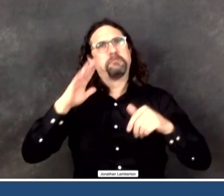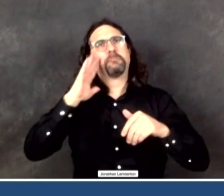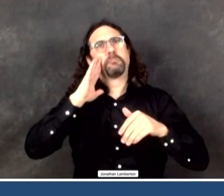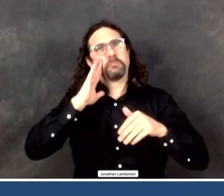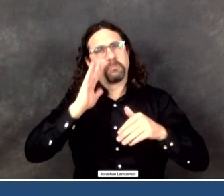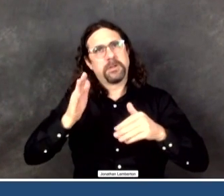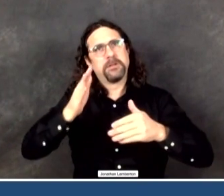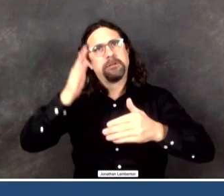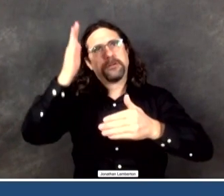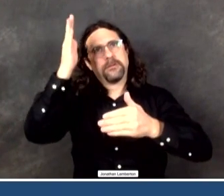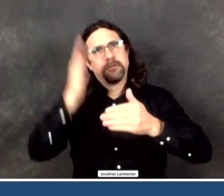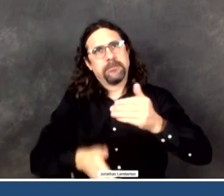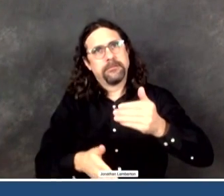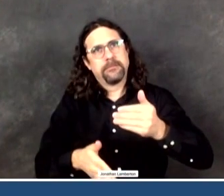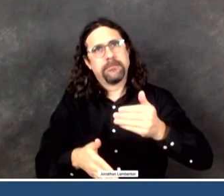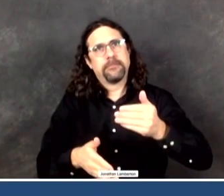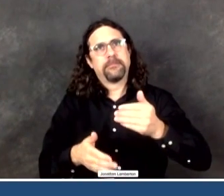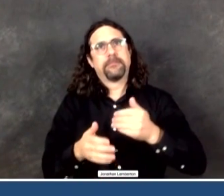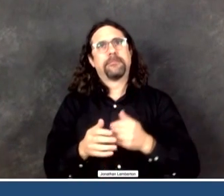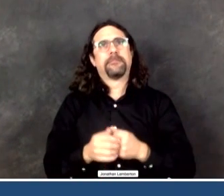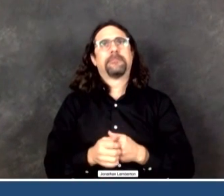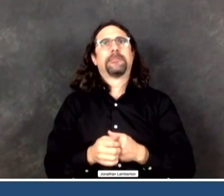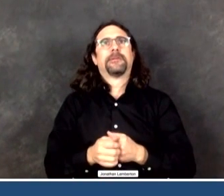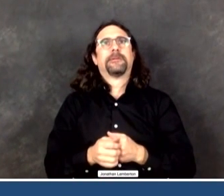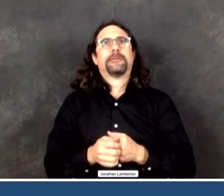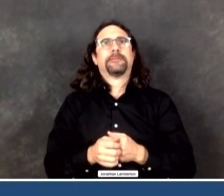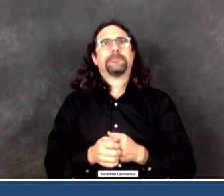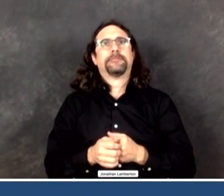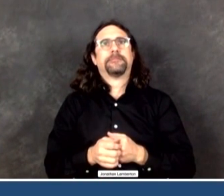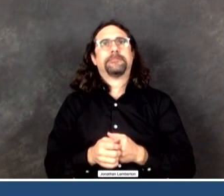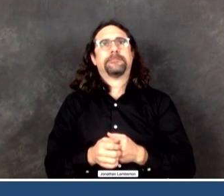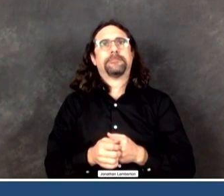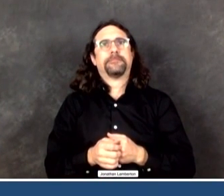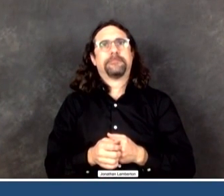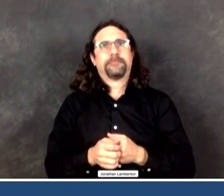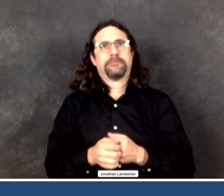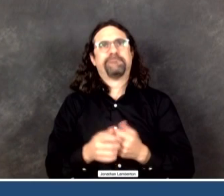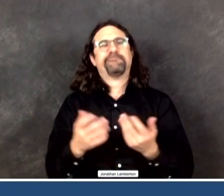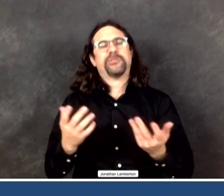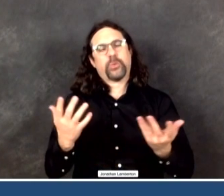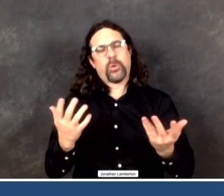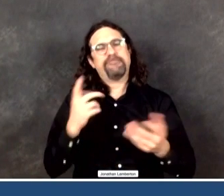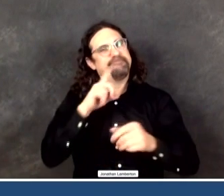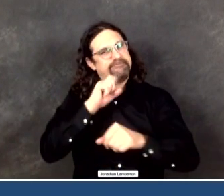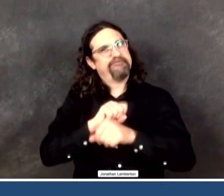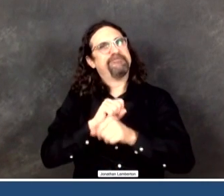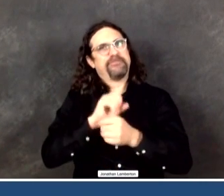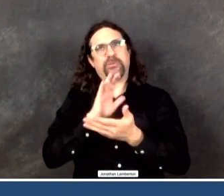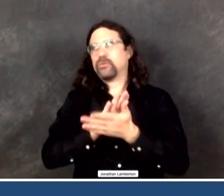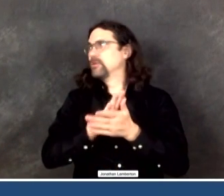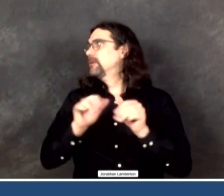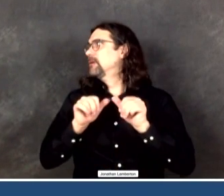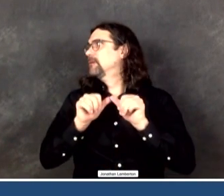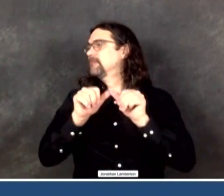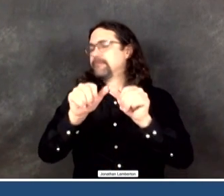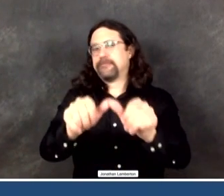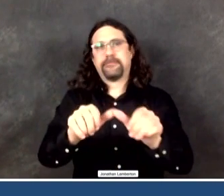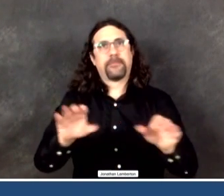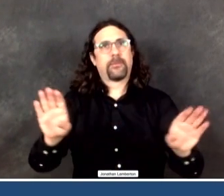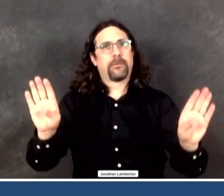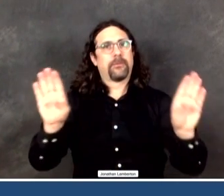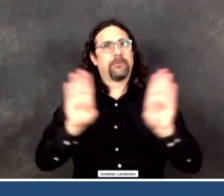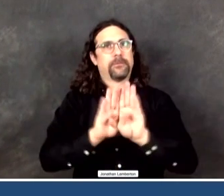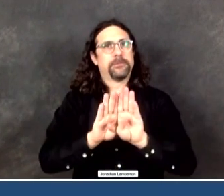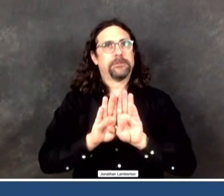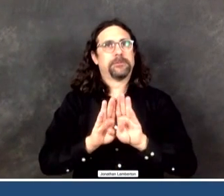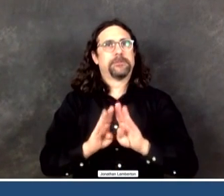contribute to finally beating back the coronavirus. And of course, what we think about every single day, and we think about this during normal times